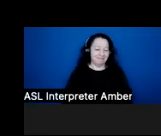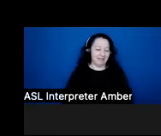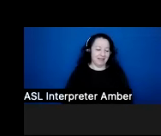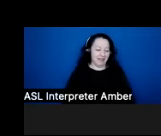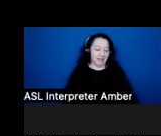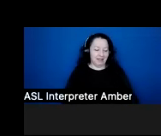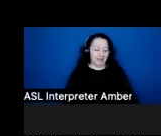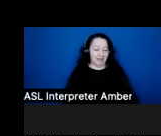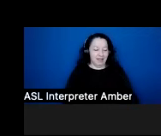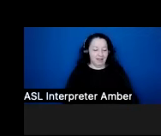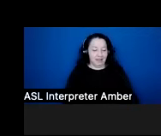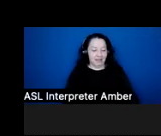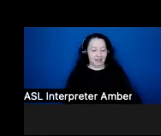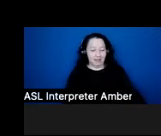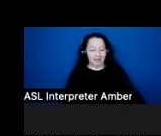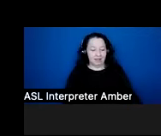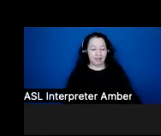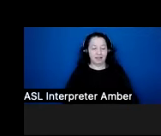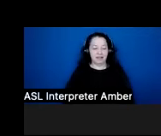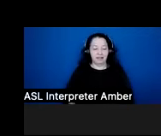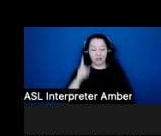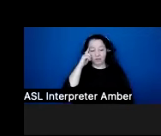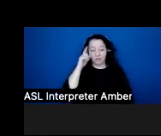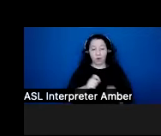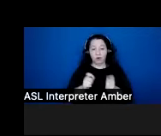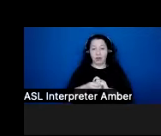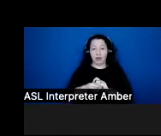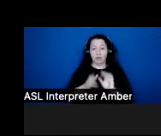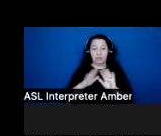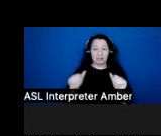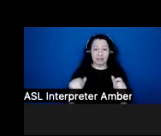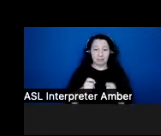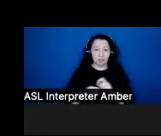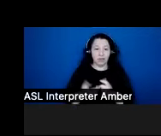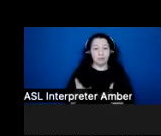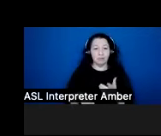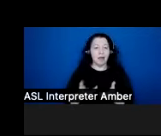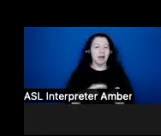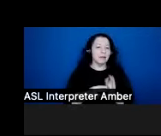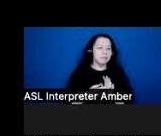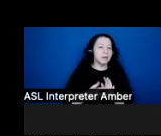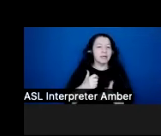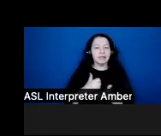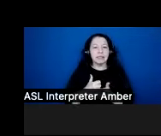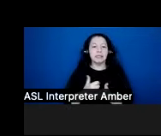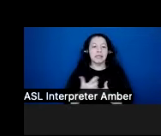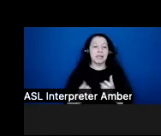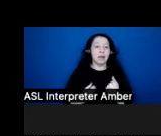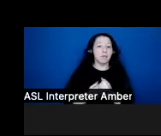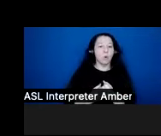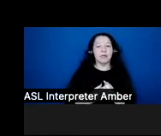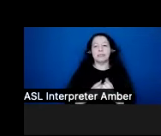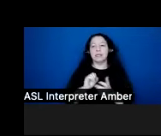So implications for change, right? So systems change might mean assisting in enforcing sexual harassment laws within tribes